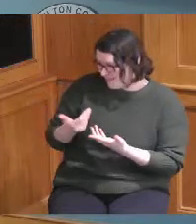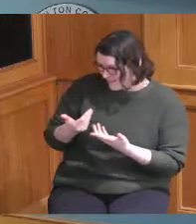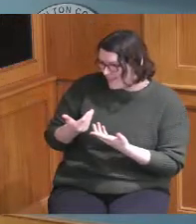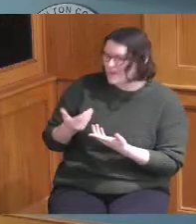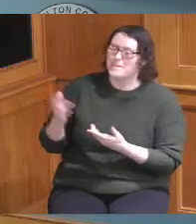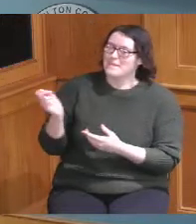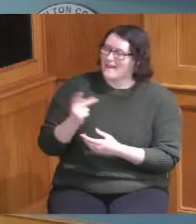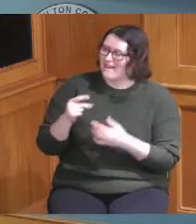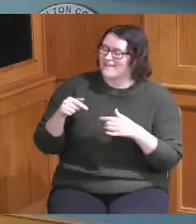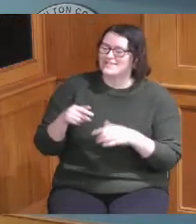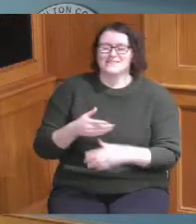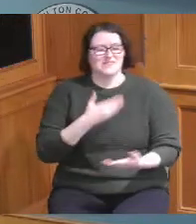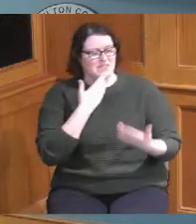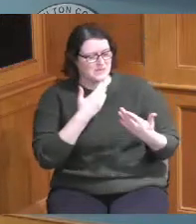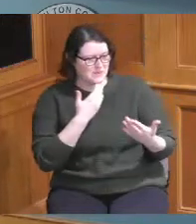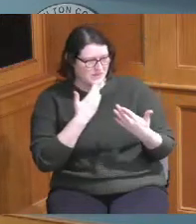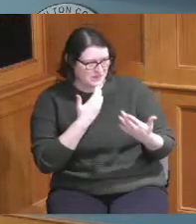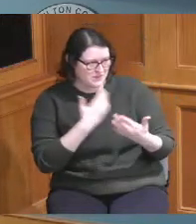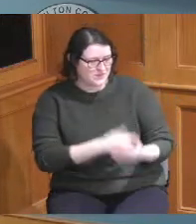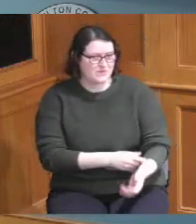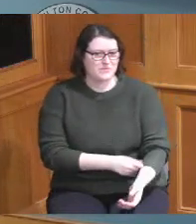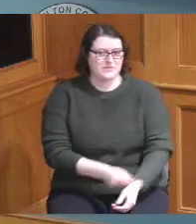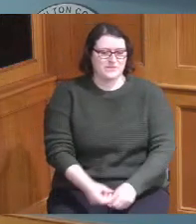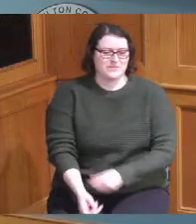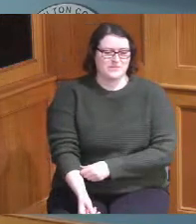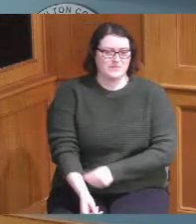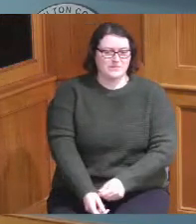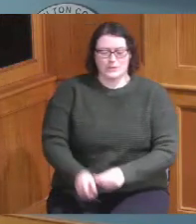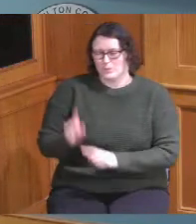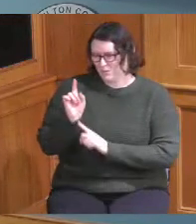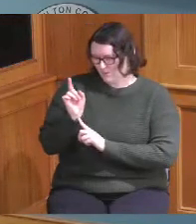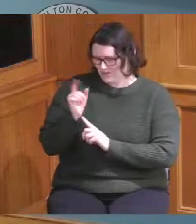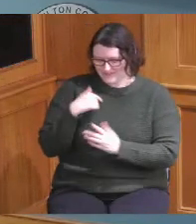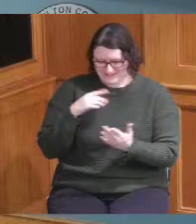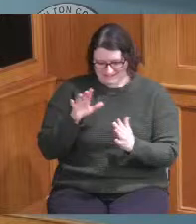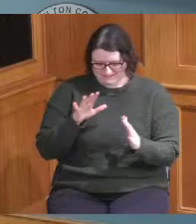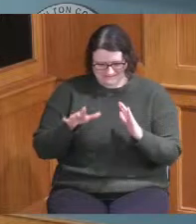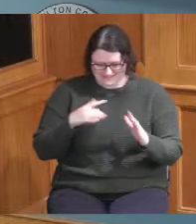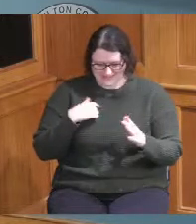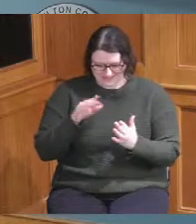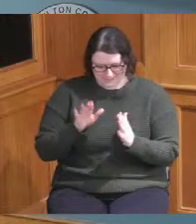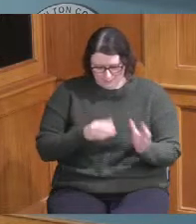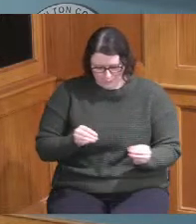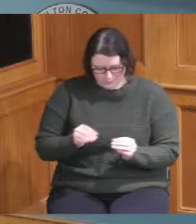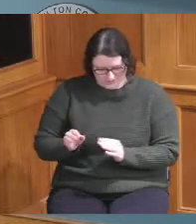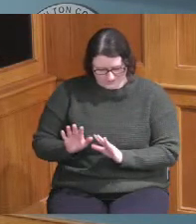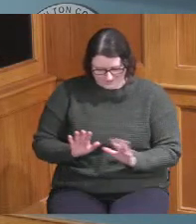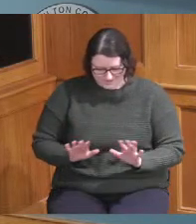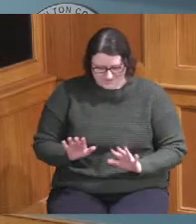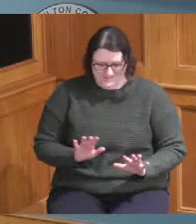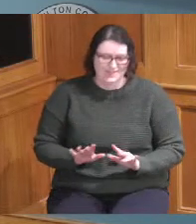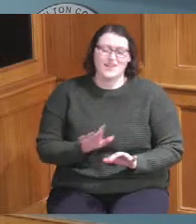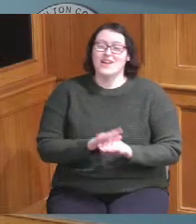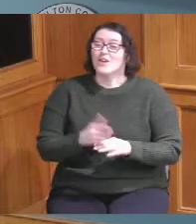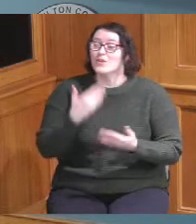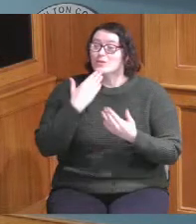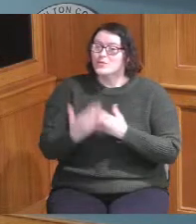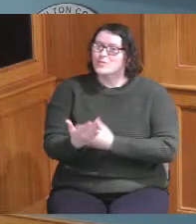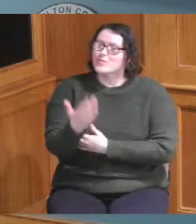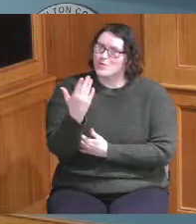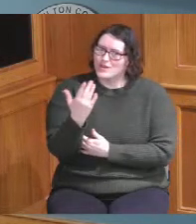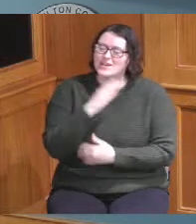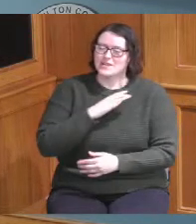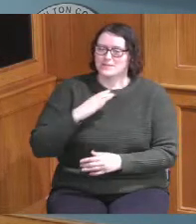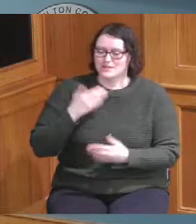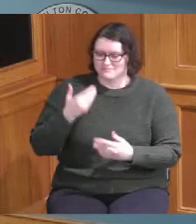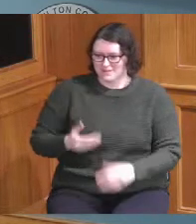back. Hold on just one second. Get myself together. Good morning, Commissioners. My name is